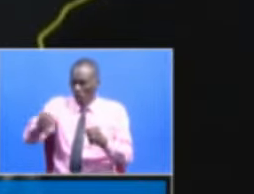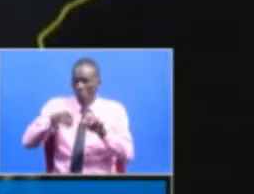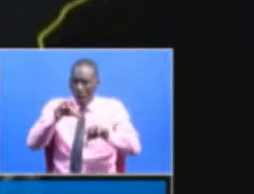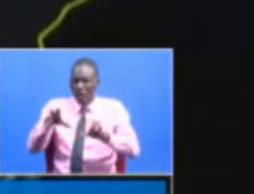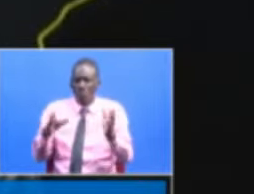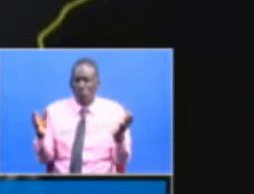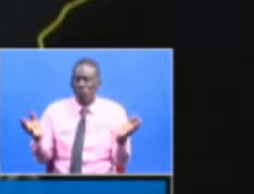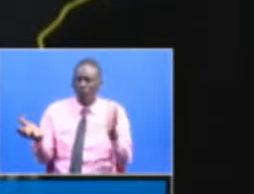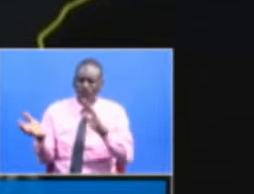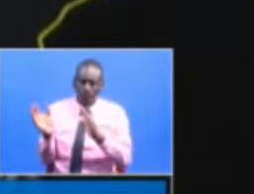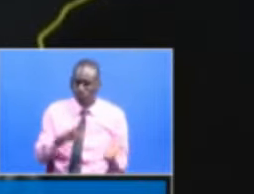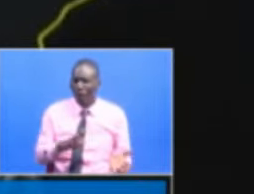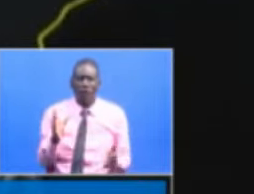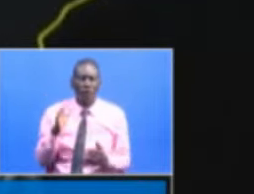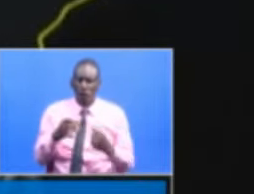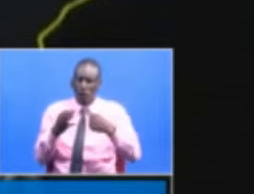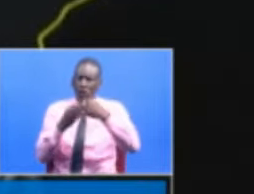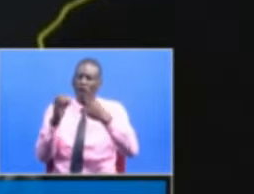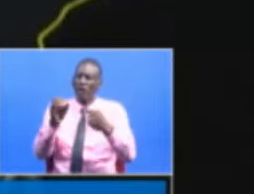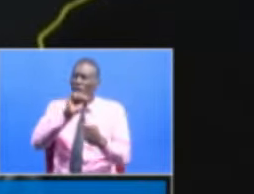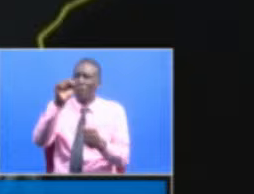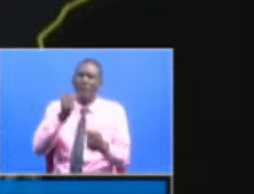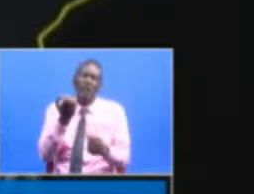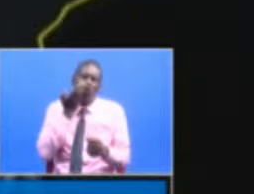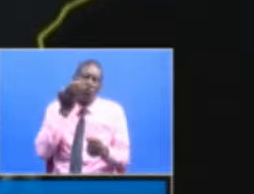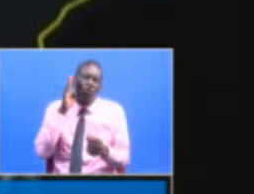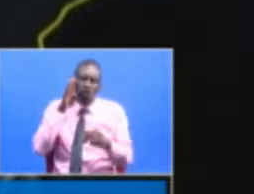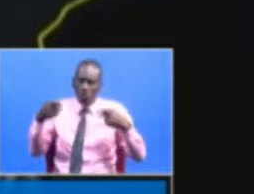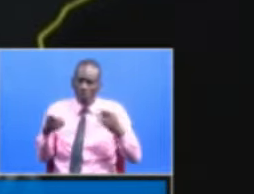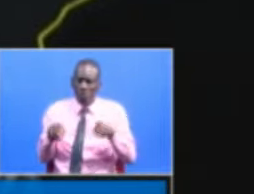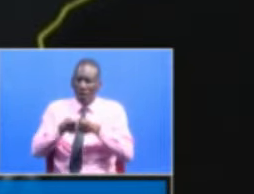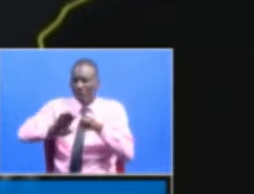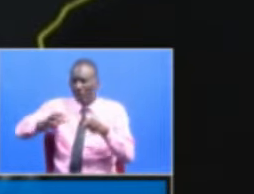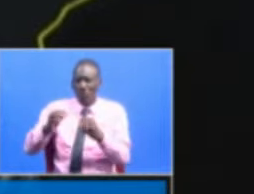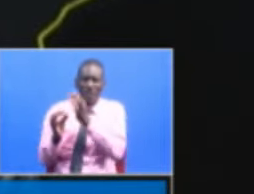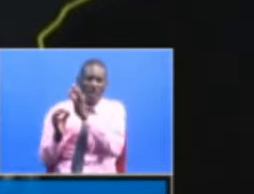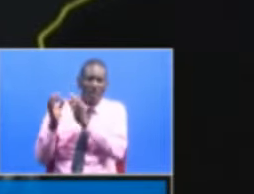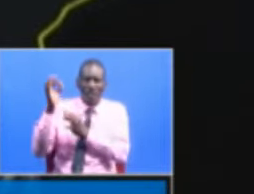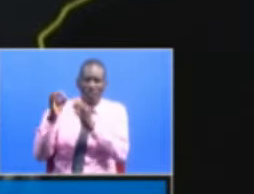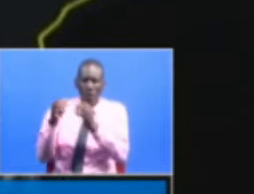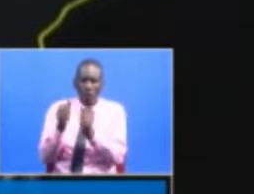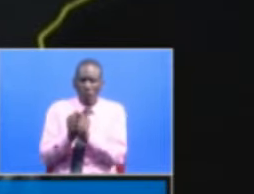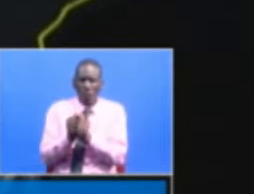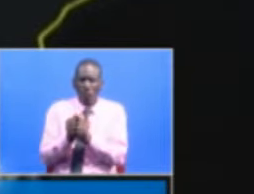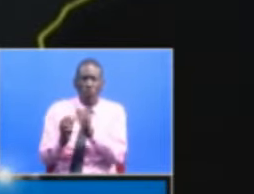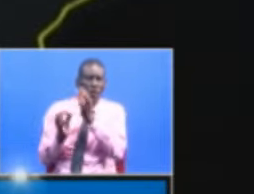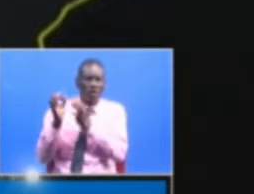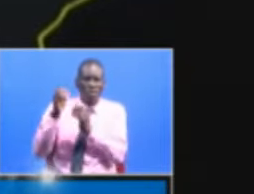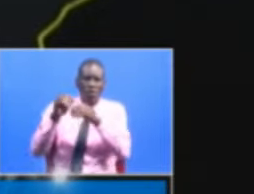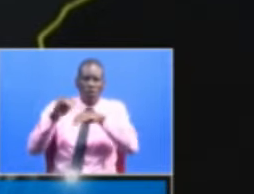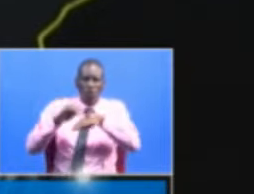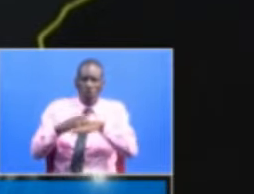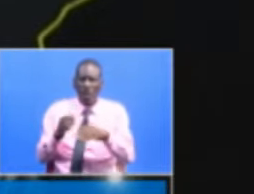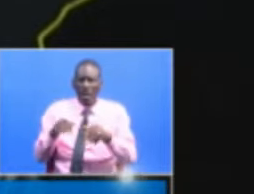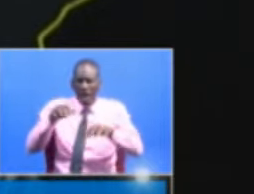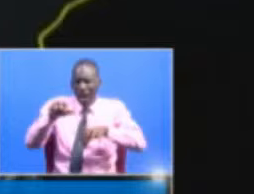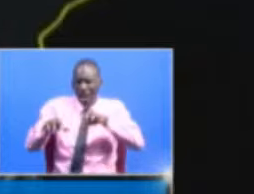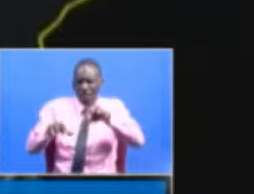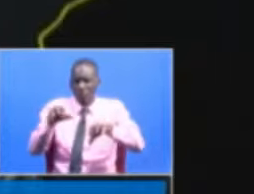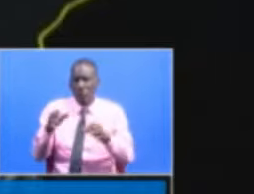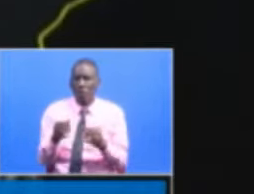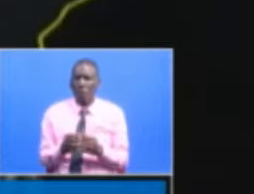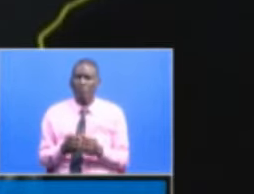out. 80% of Isiolo residents as a county rely their livelihood. They entirely